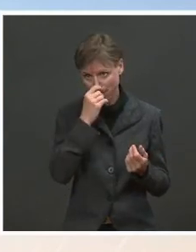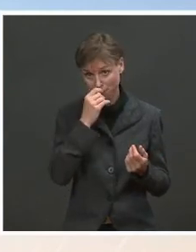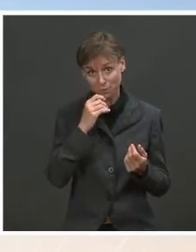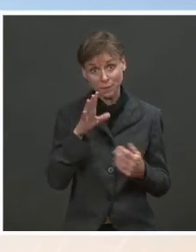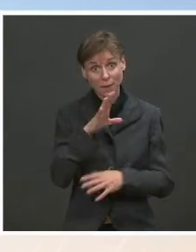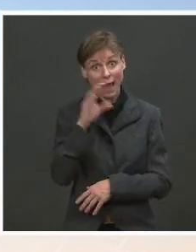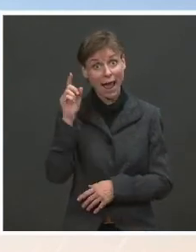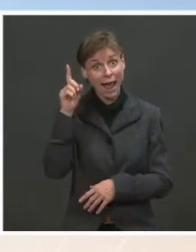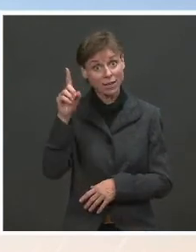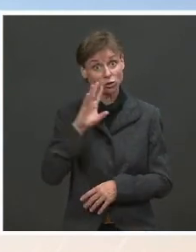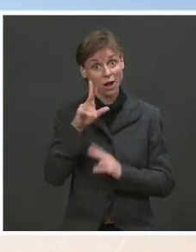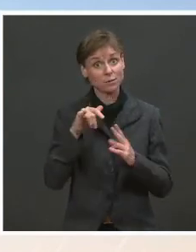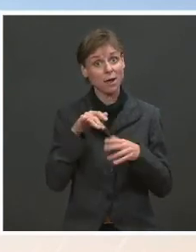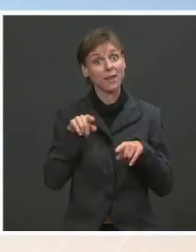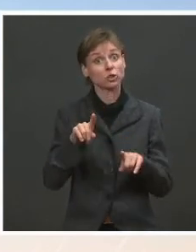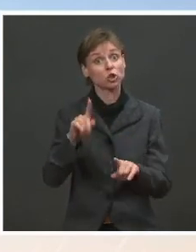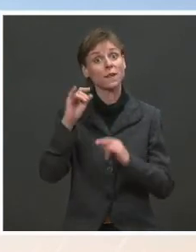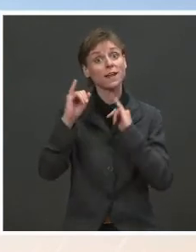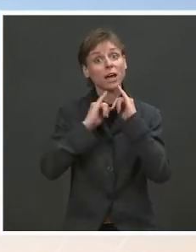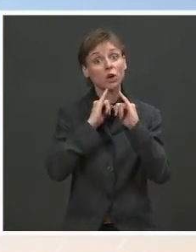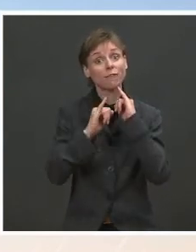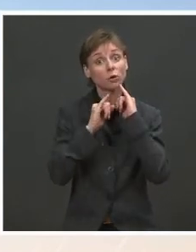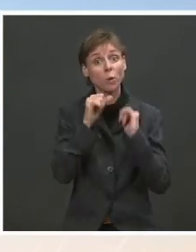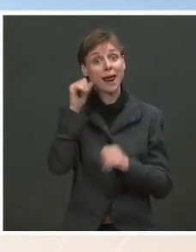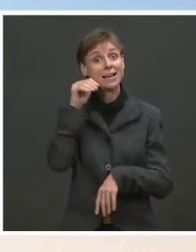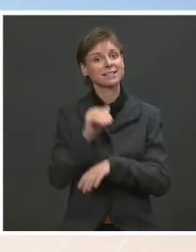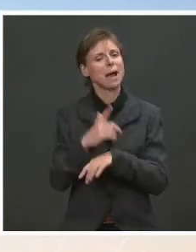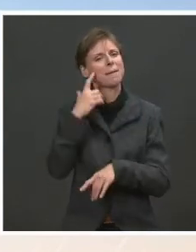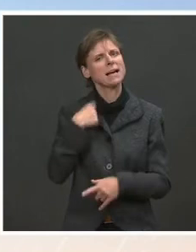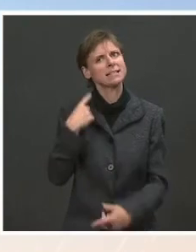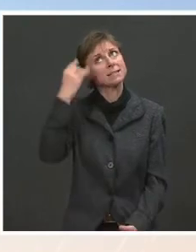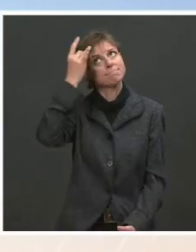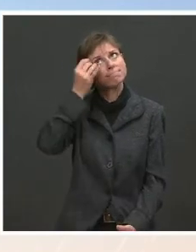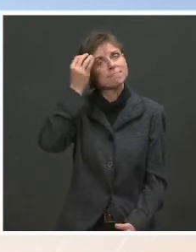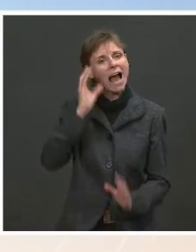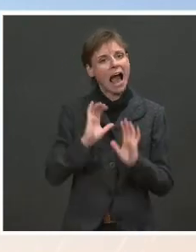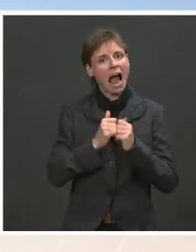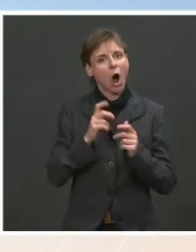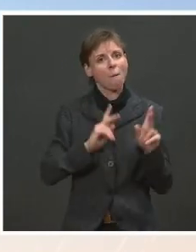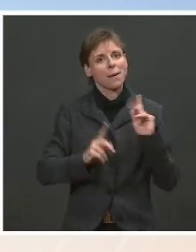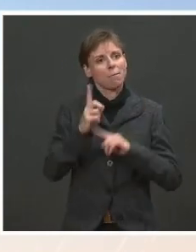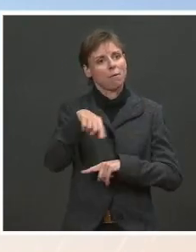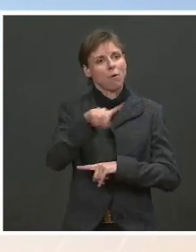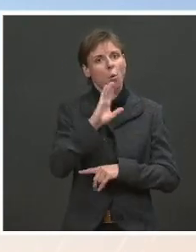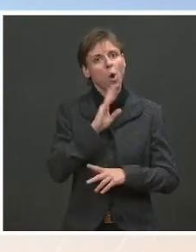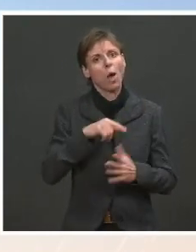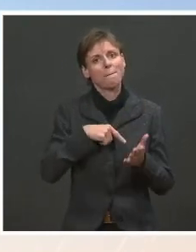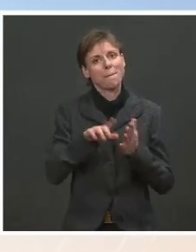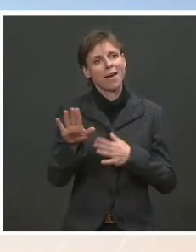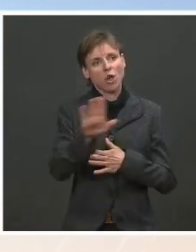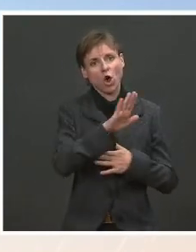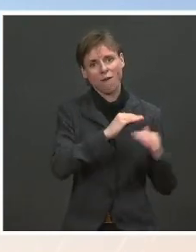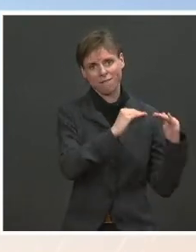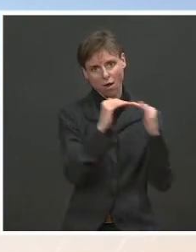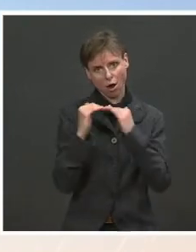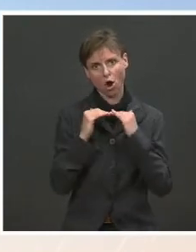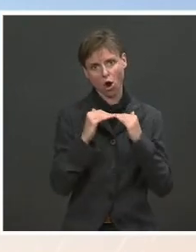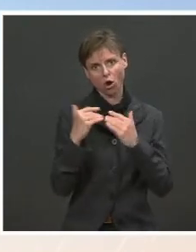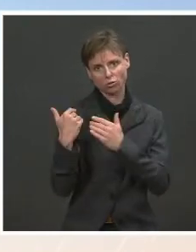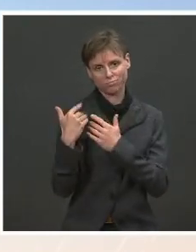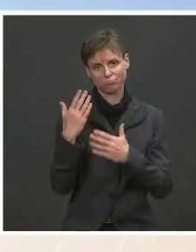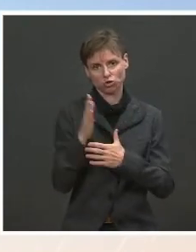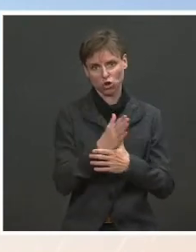part because it's on his mind about how to ensure people are paying their fair share, and that we are looking